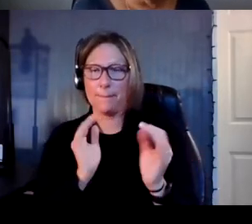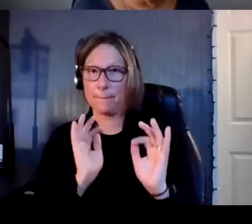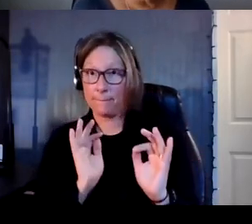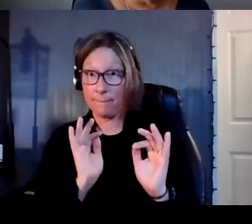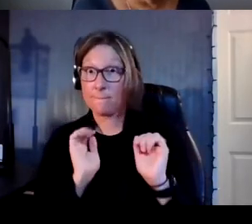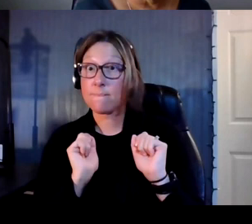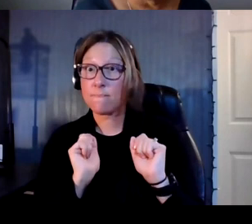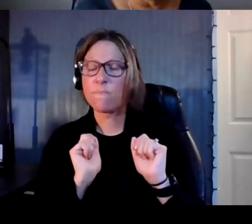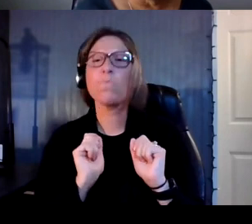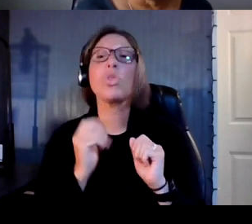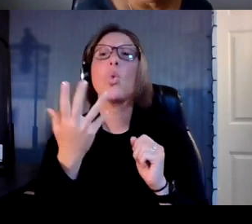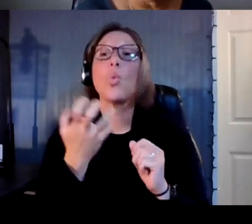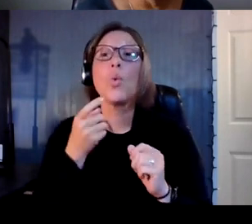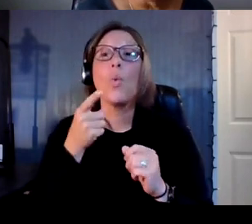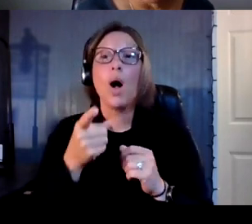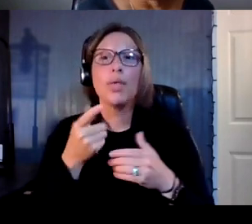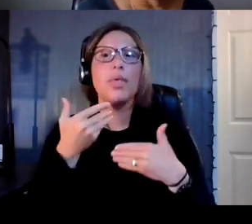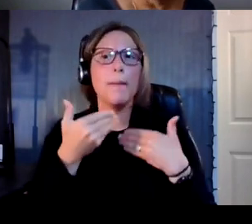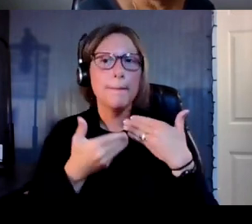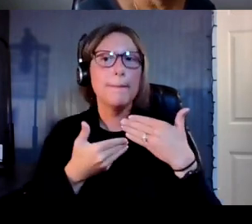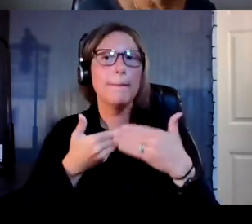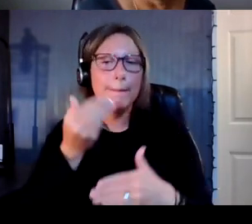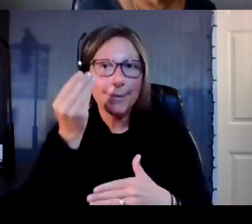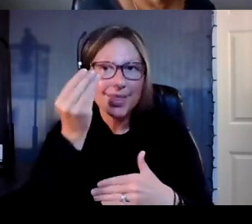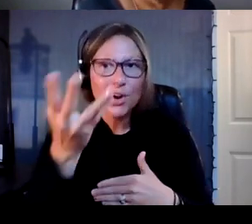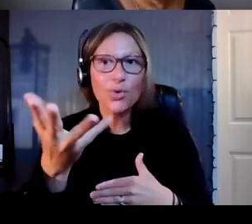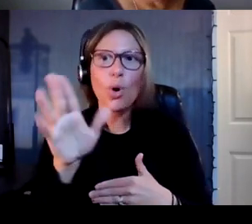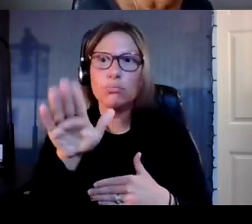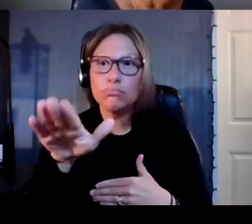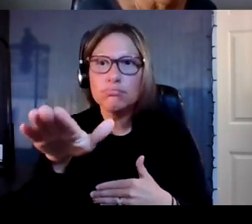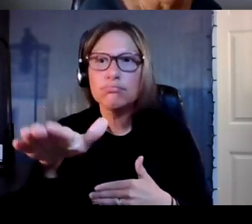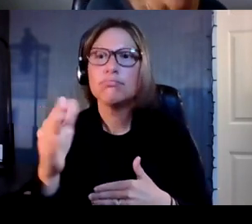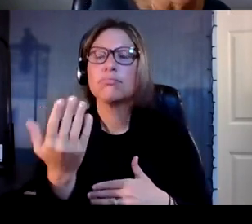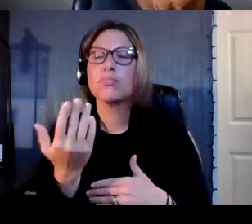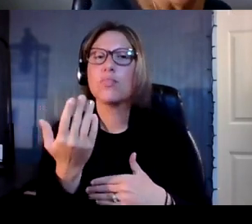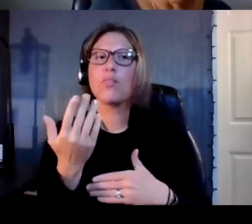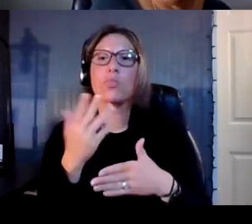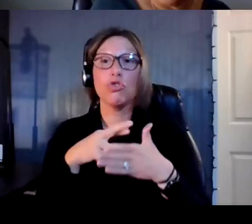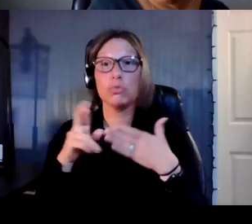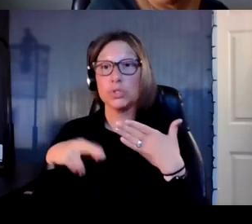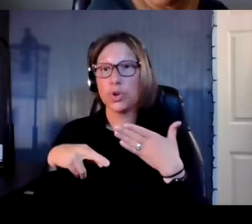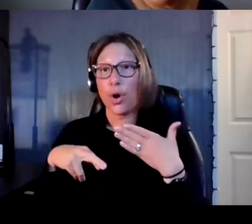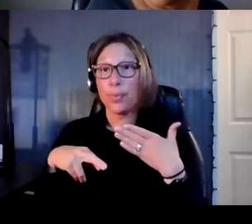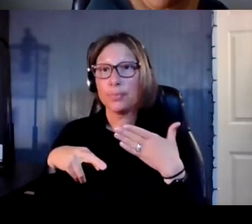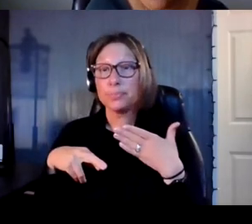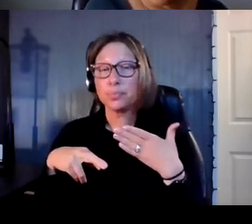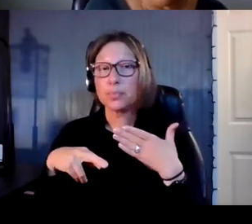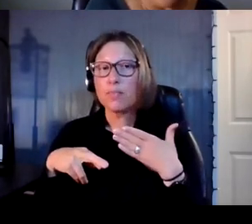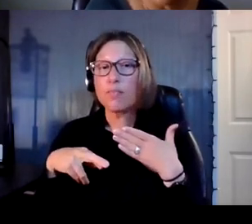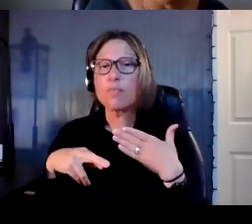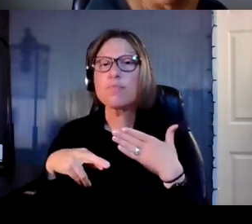them getting to where they will let us know what it is. The outcome of that is when we do that